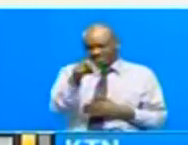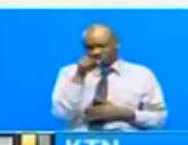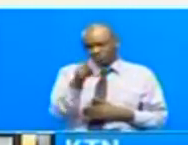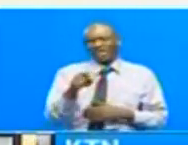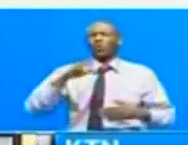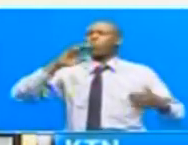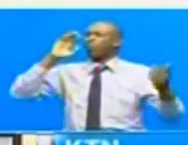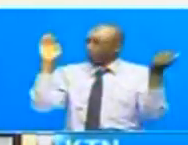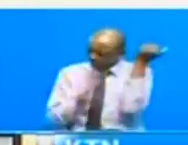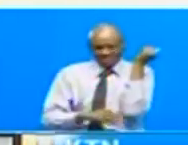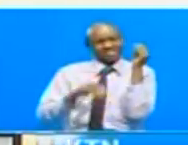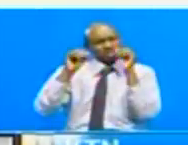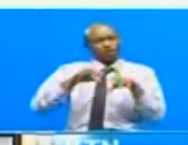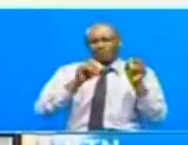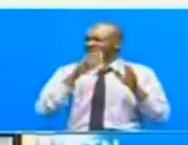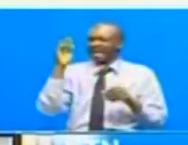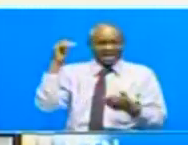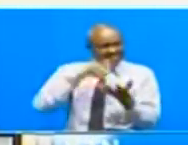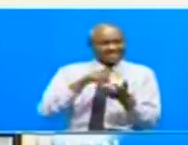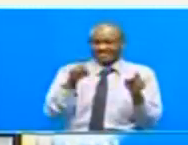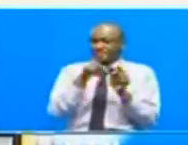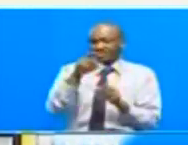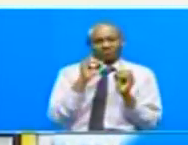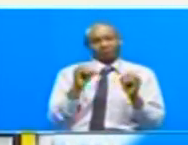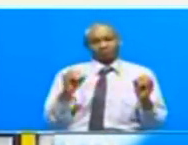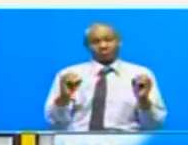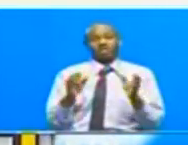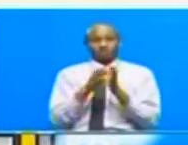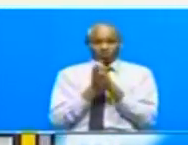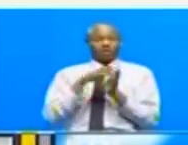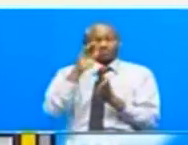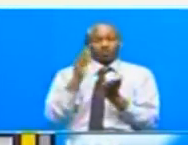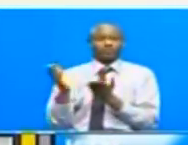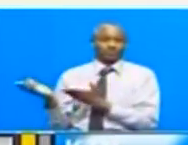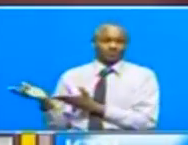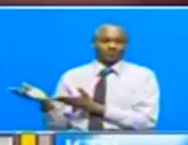the worst in Gikomba market yet. KTN's Ian Wafula tells us more.